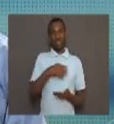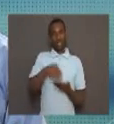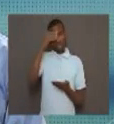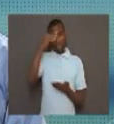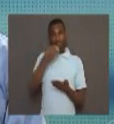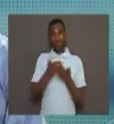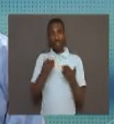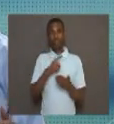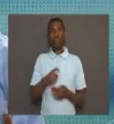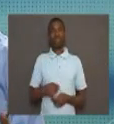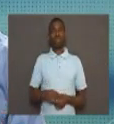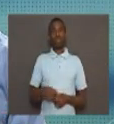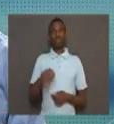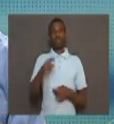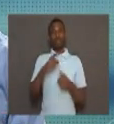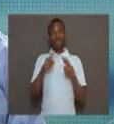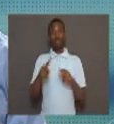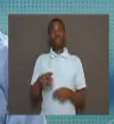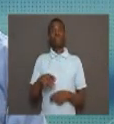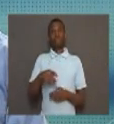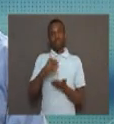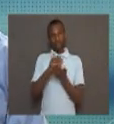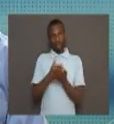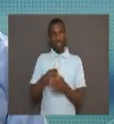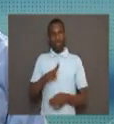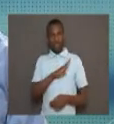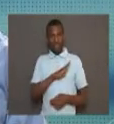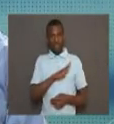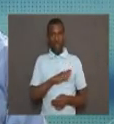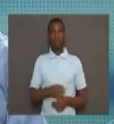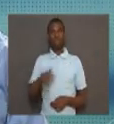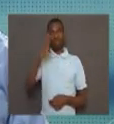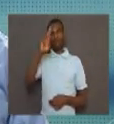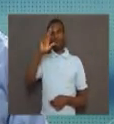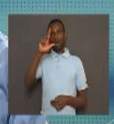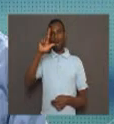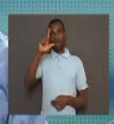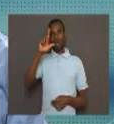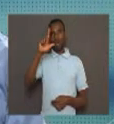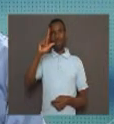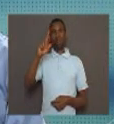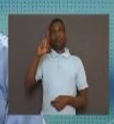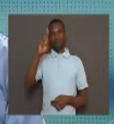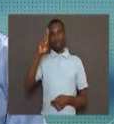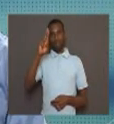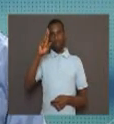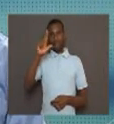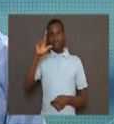Students, today we have learned a valuable lesson on the behavior of